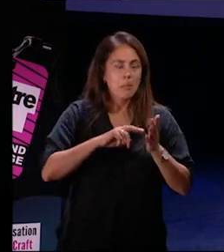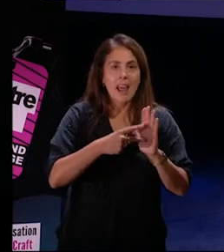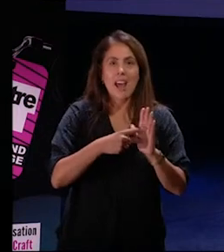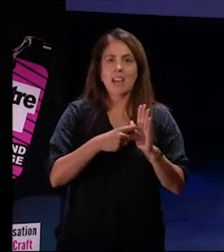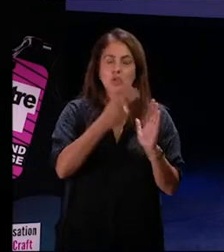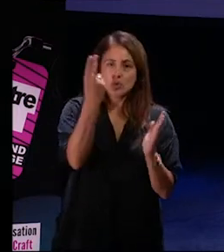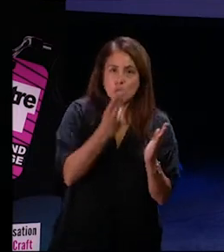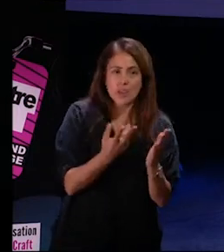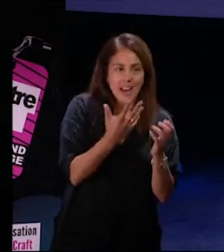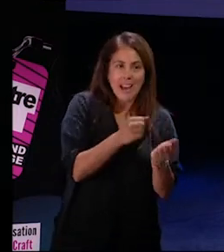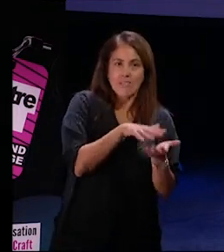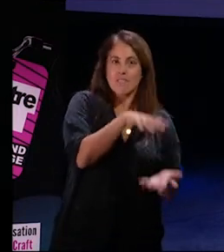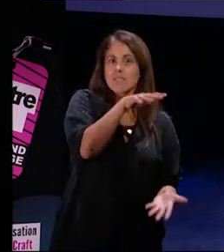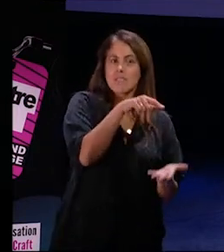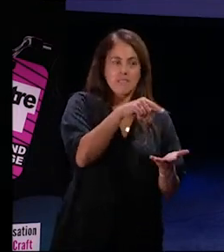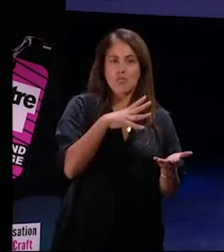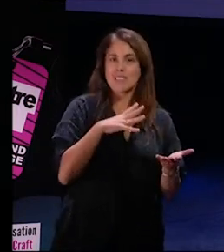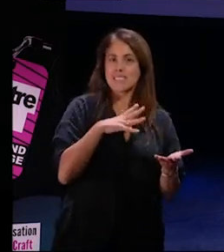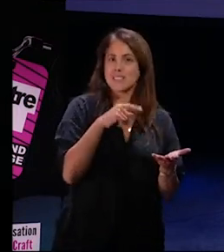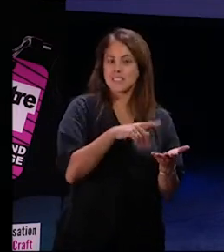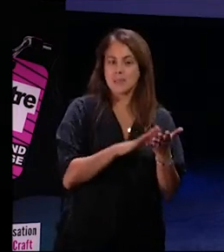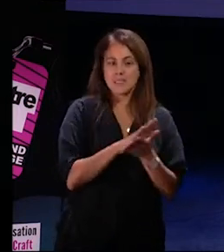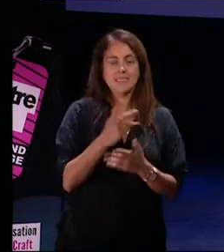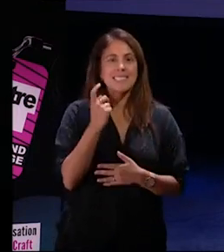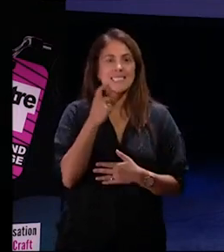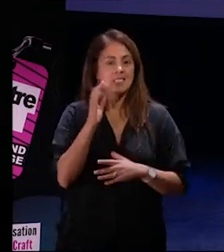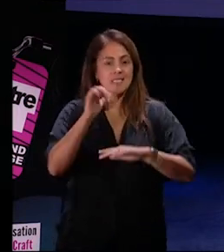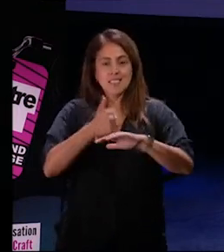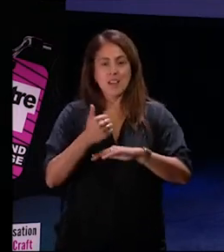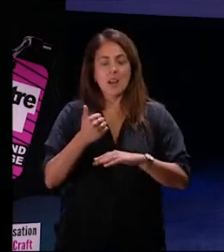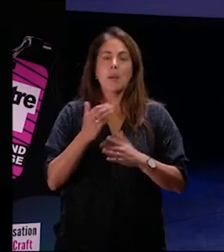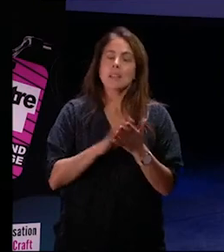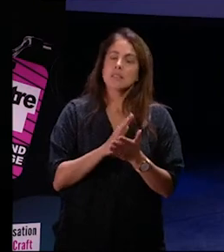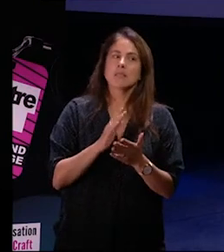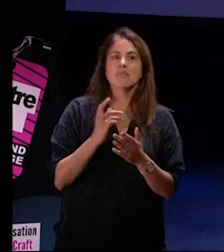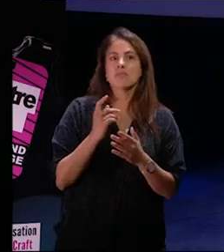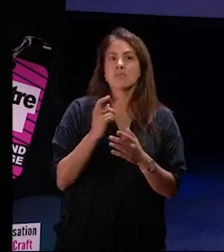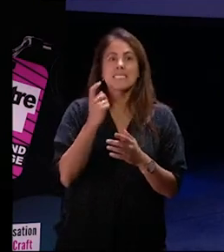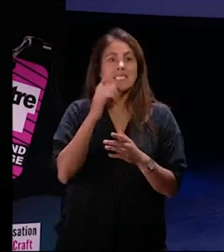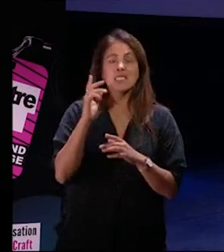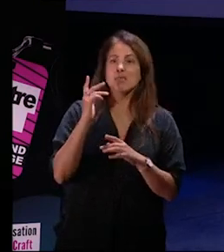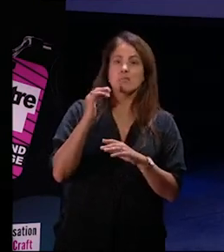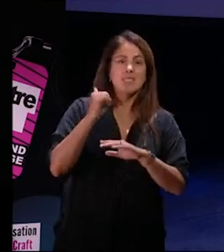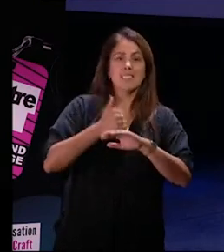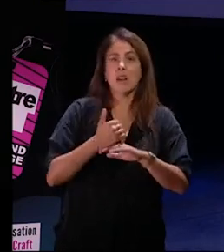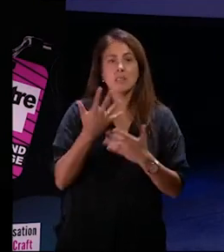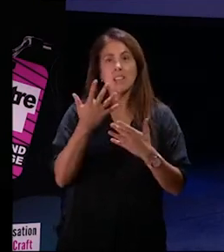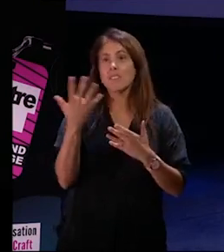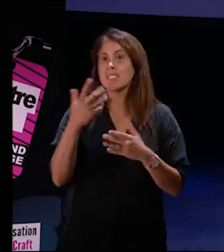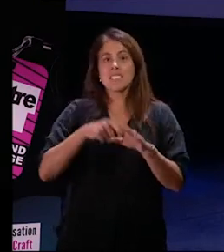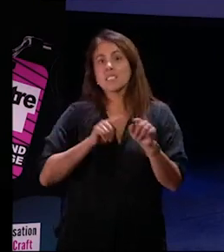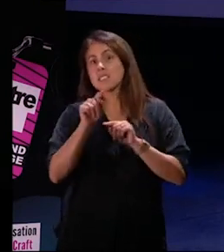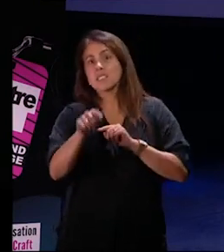is how it was done, this is how entrances happened, it made it a lot easier putting it back on again, you know, 10, 15 years later, but